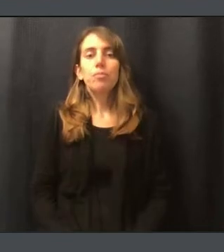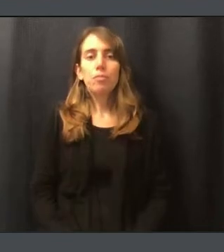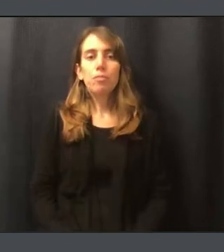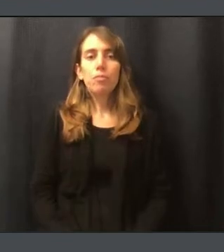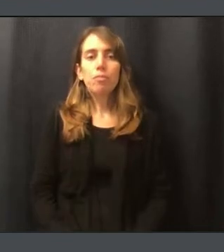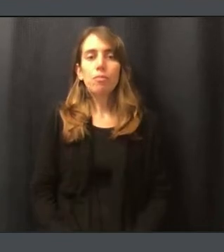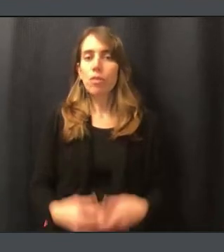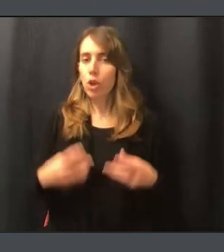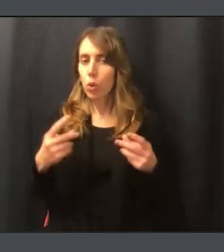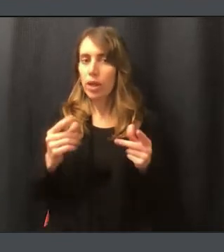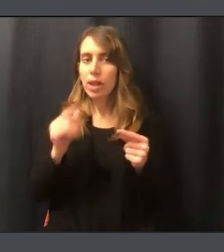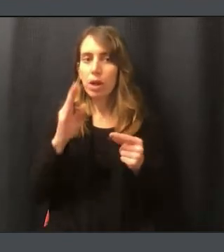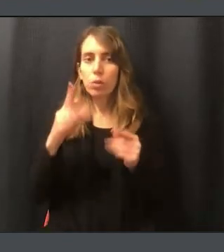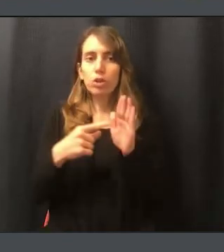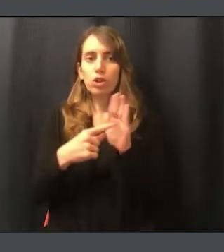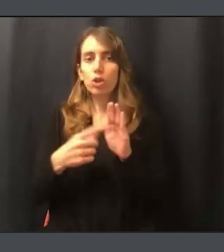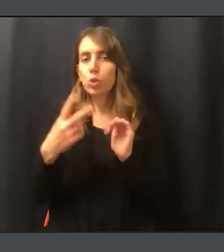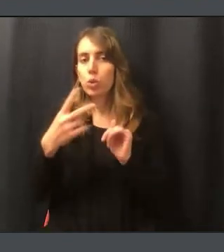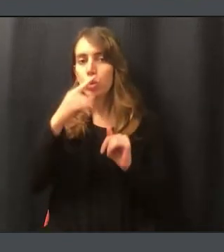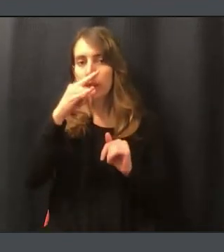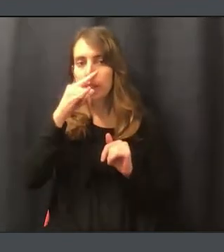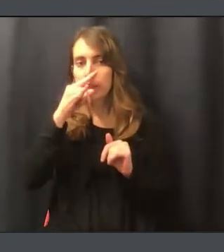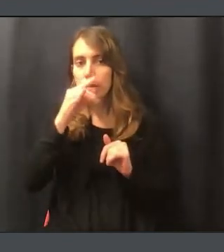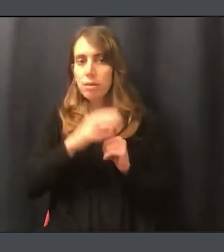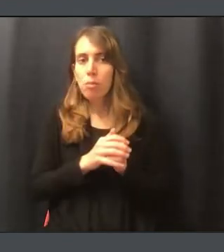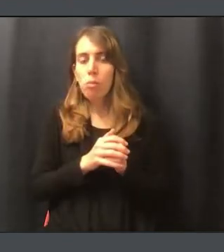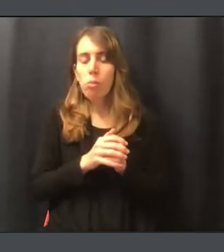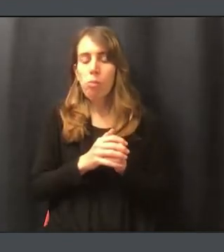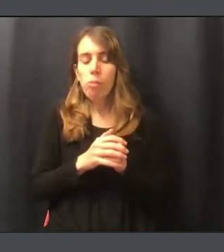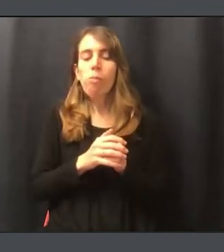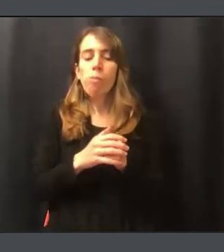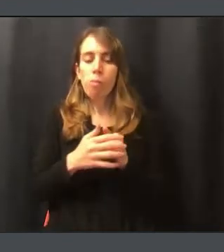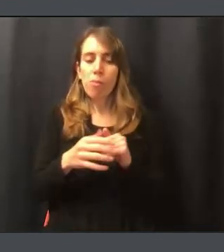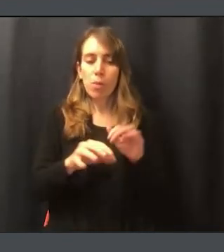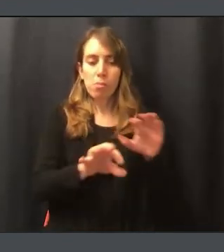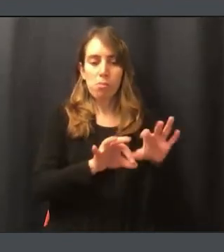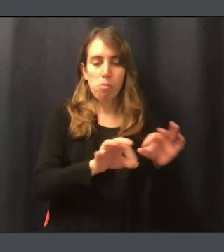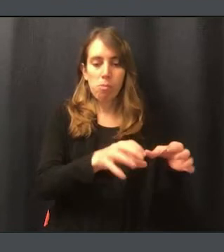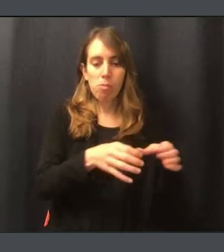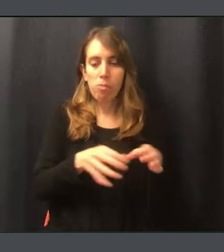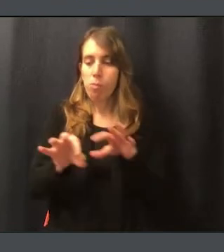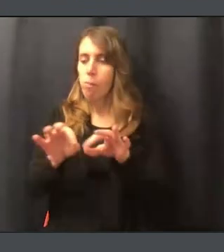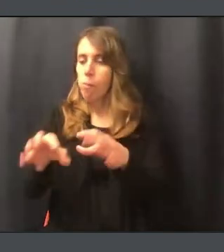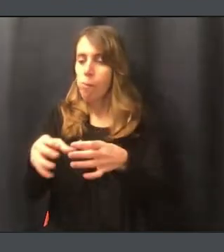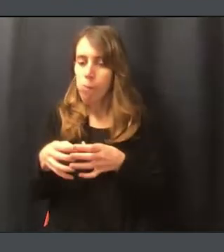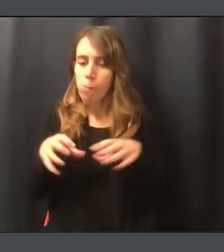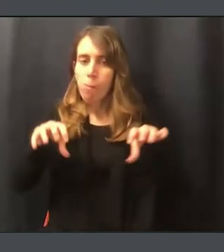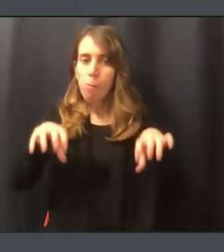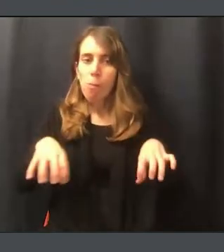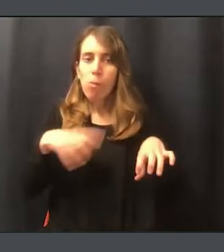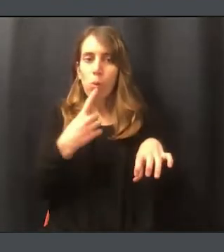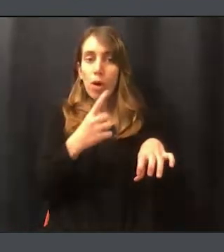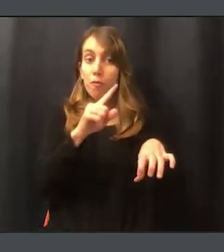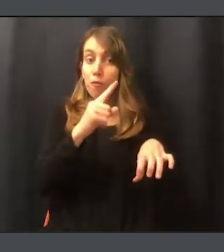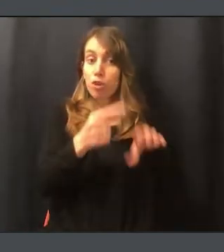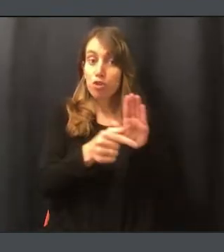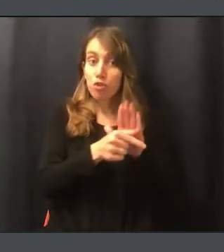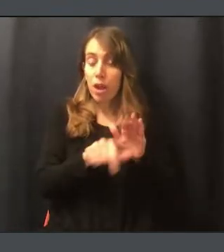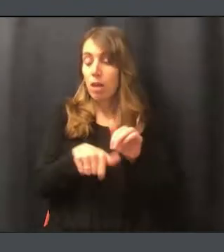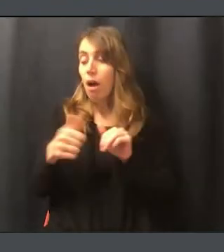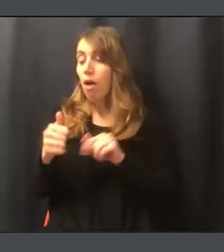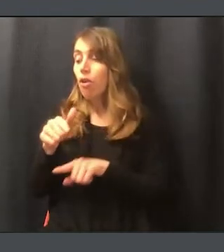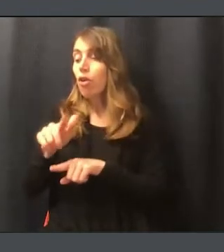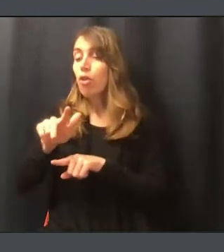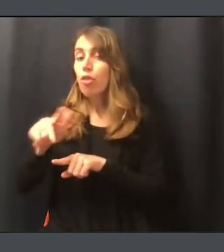Really quickly, I'm going to show you two kids who were sampled, two different DLLs, a kid in first grade, a kid in third grade, and how they